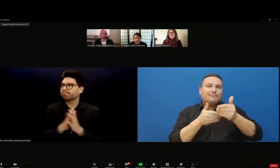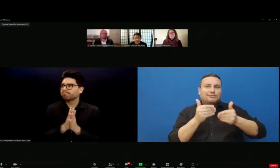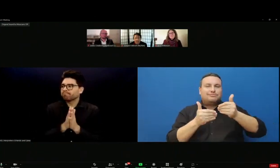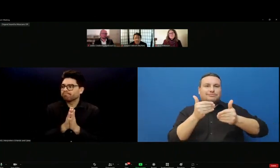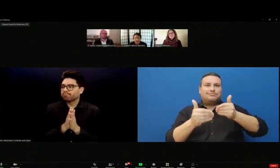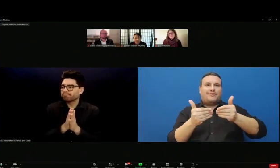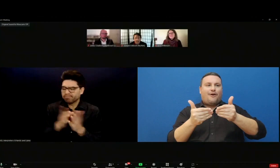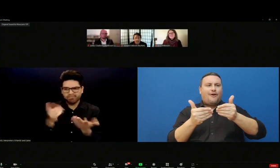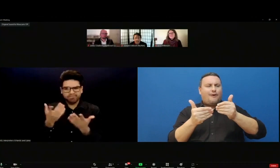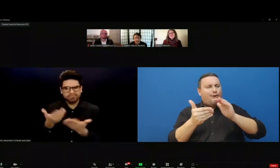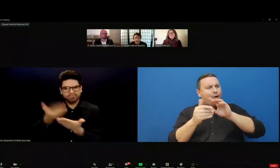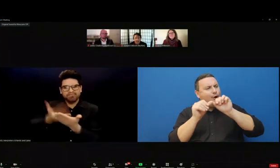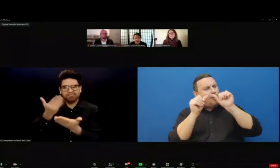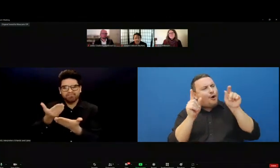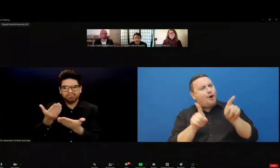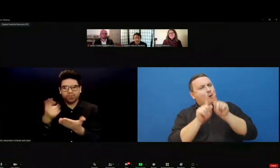verify the